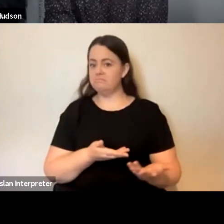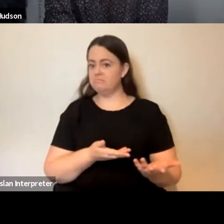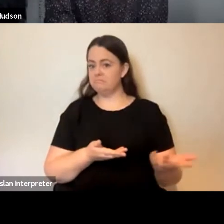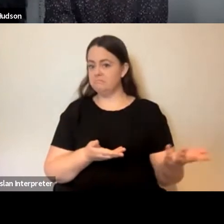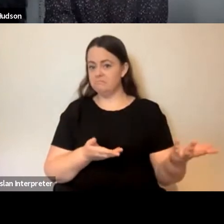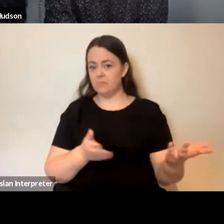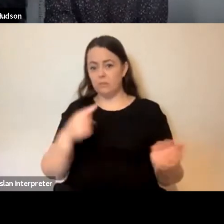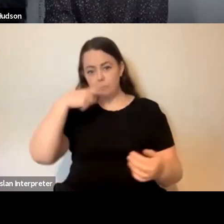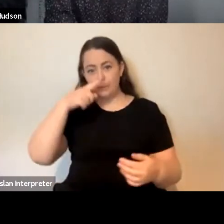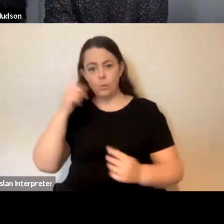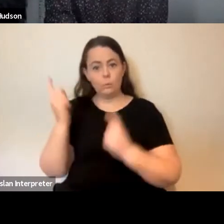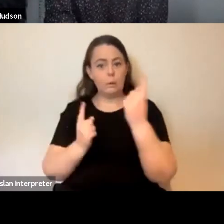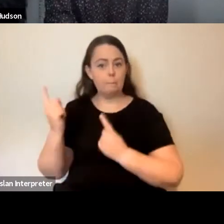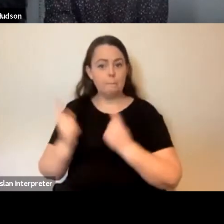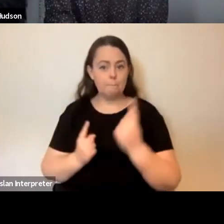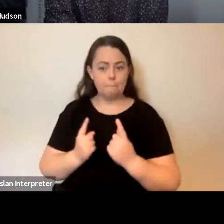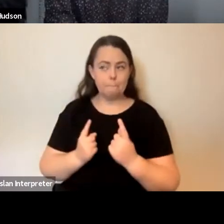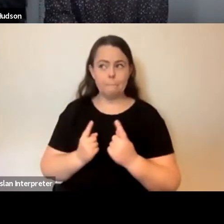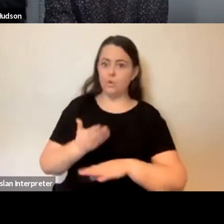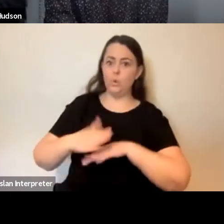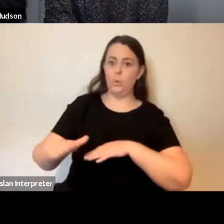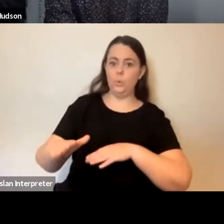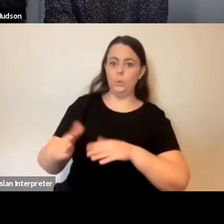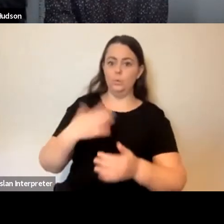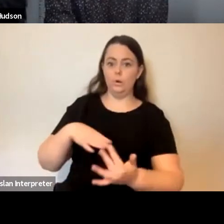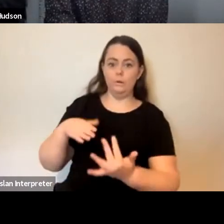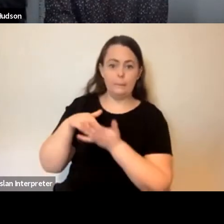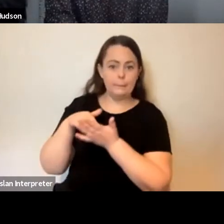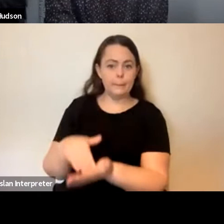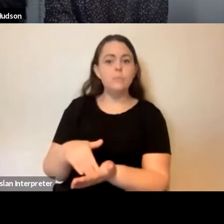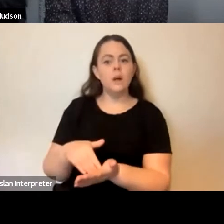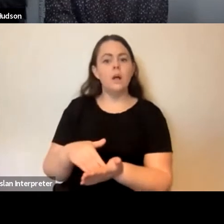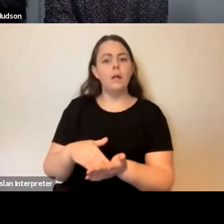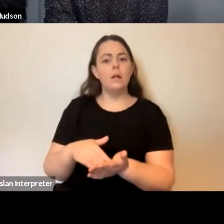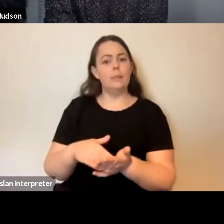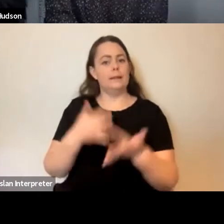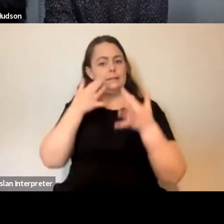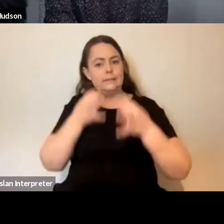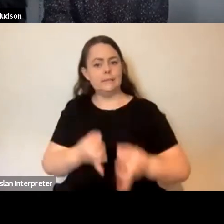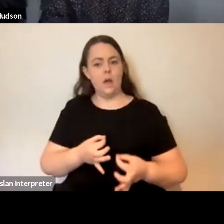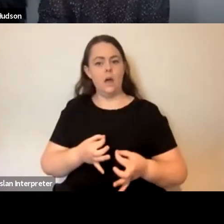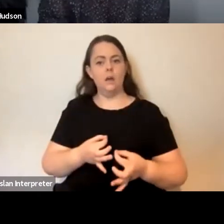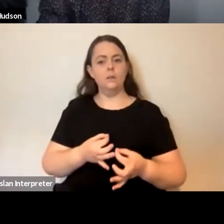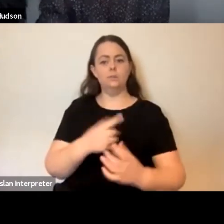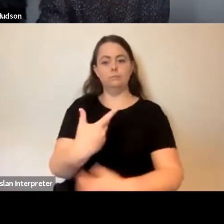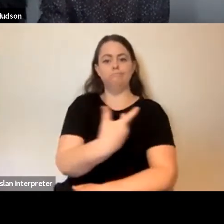inductees choose to go onto injectable buprenorphine from Suboxone pretty quickly.